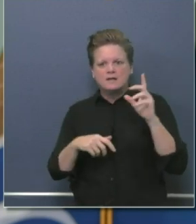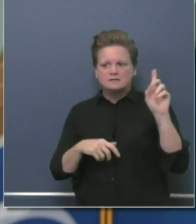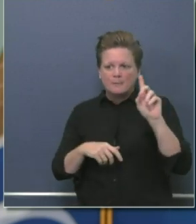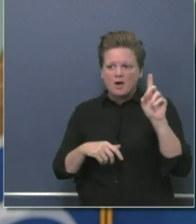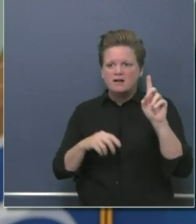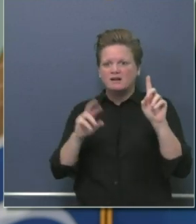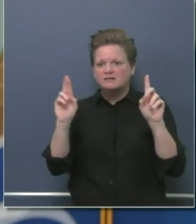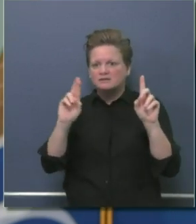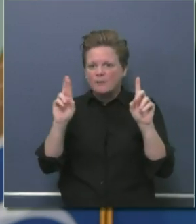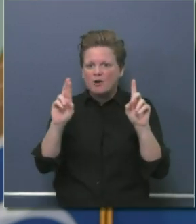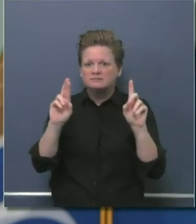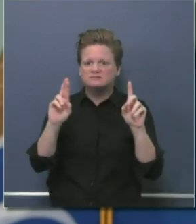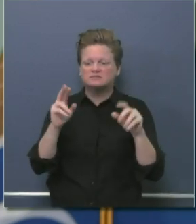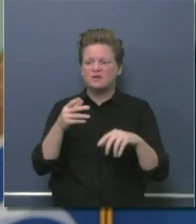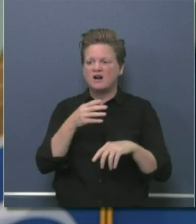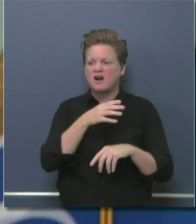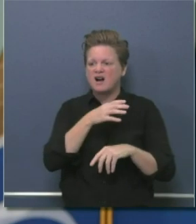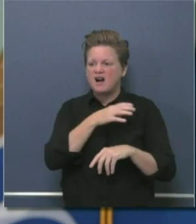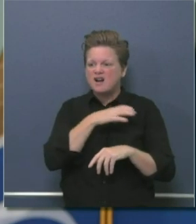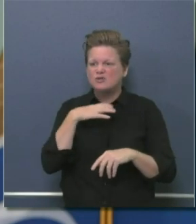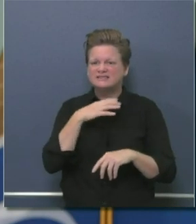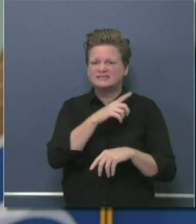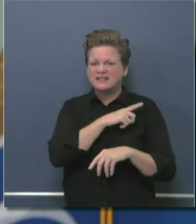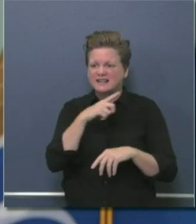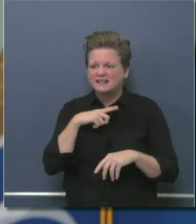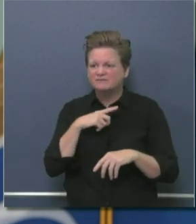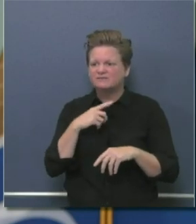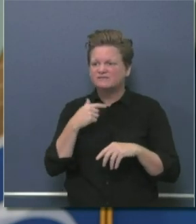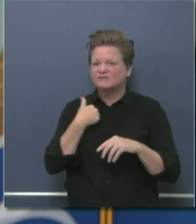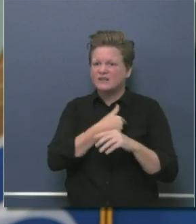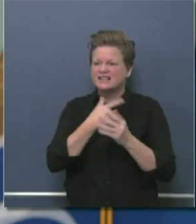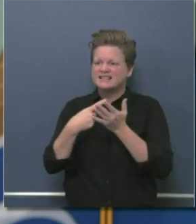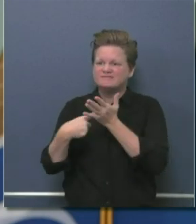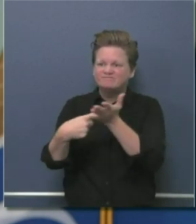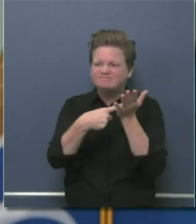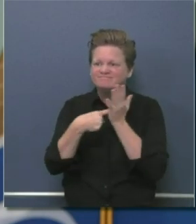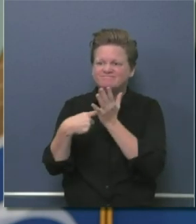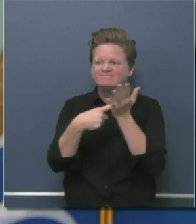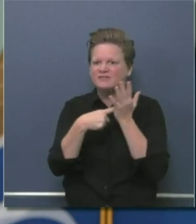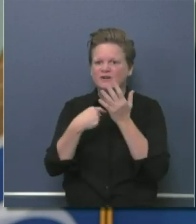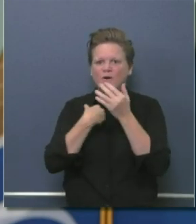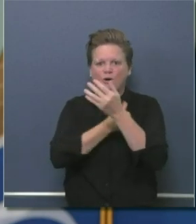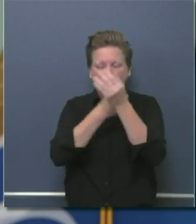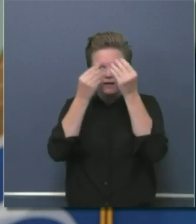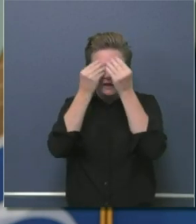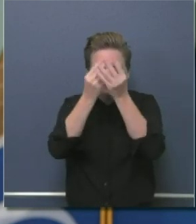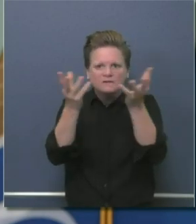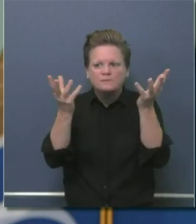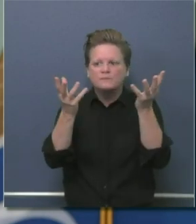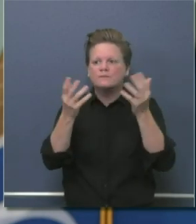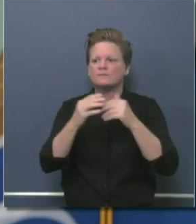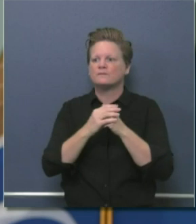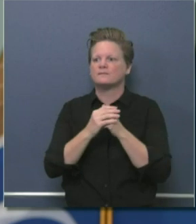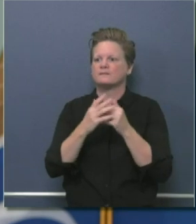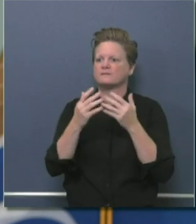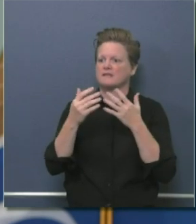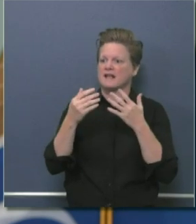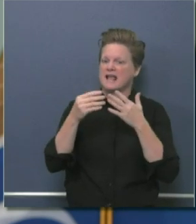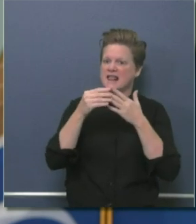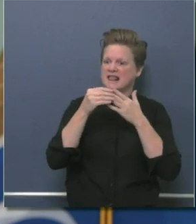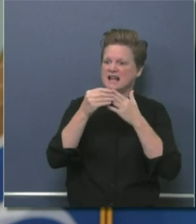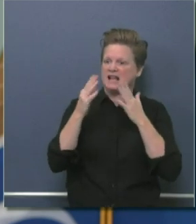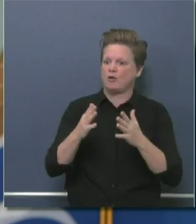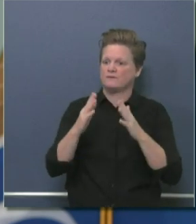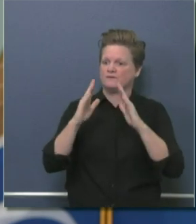on a dozen plus occasions easily. We made public the letter we've sent to Speaker Pelosi. We've been working very directly with